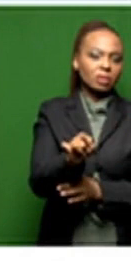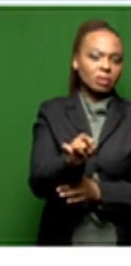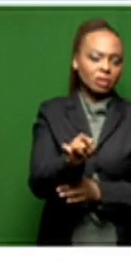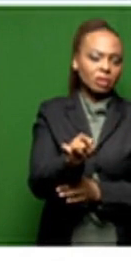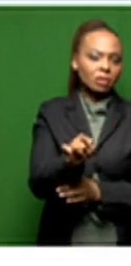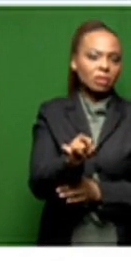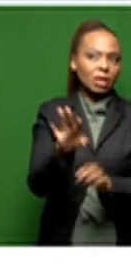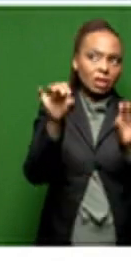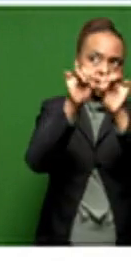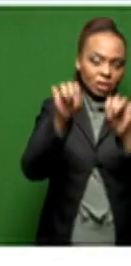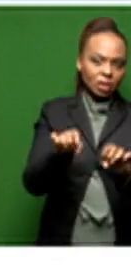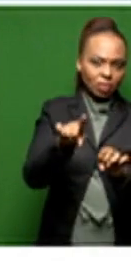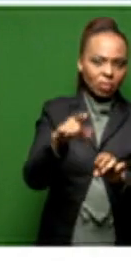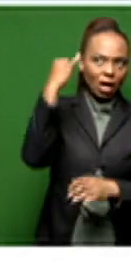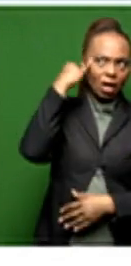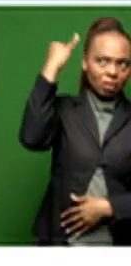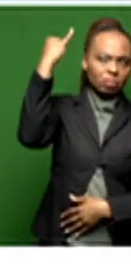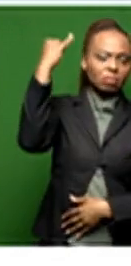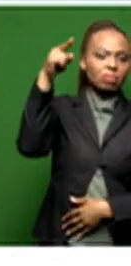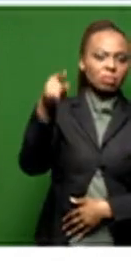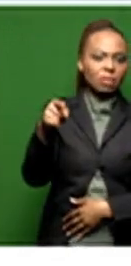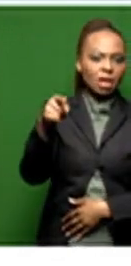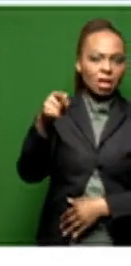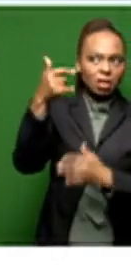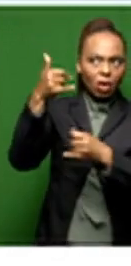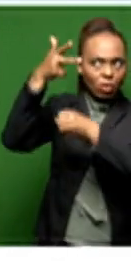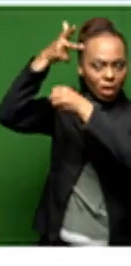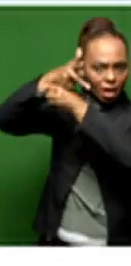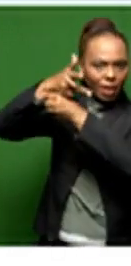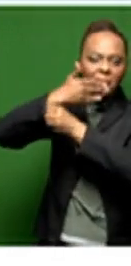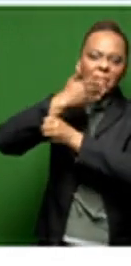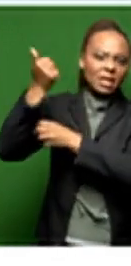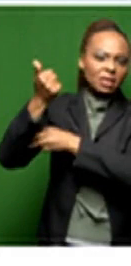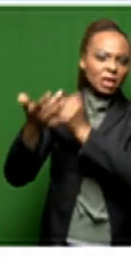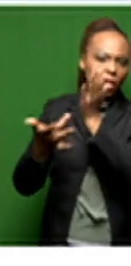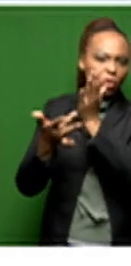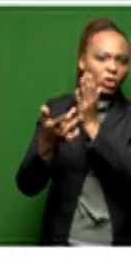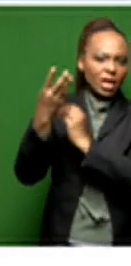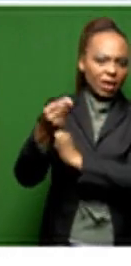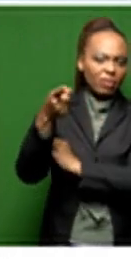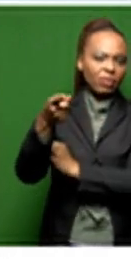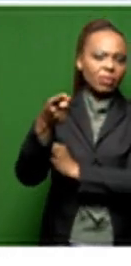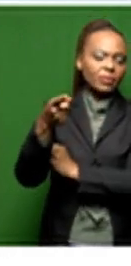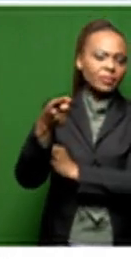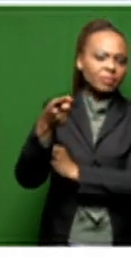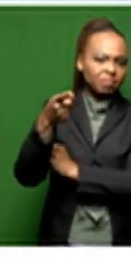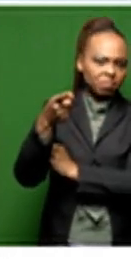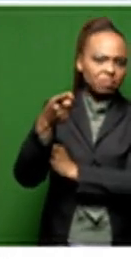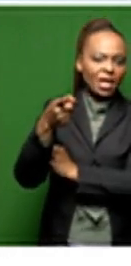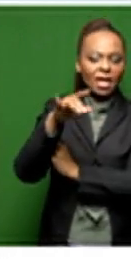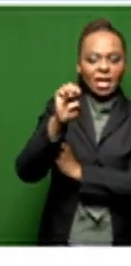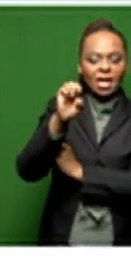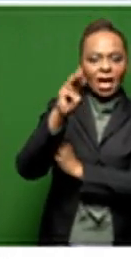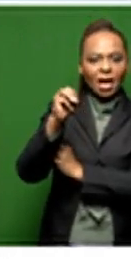Therefore, what we came up with the idea was to use camera-based technology with our AI engine, which basically